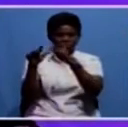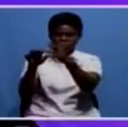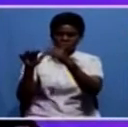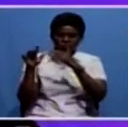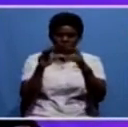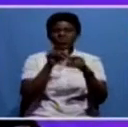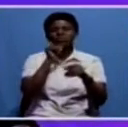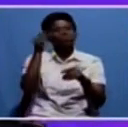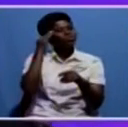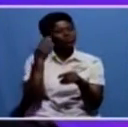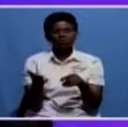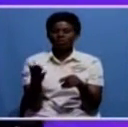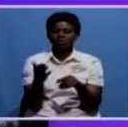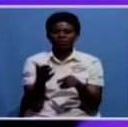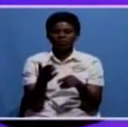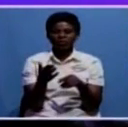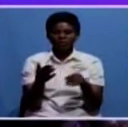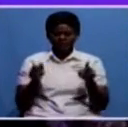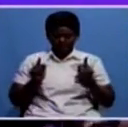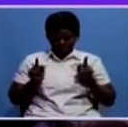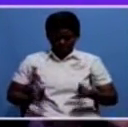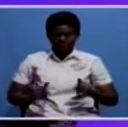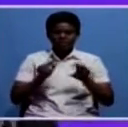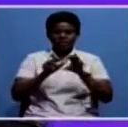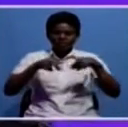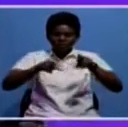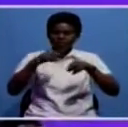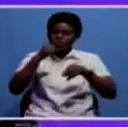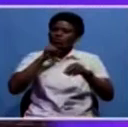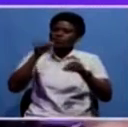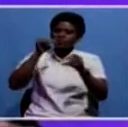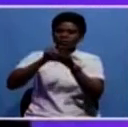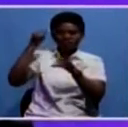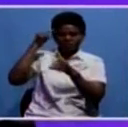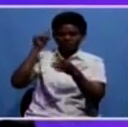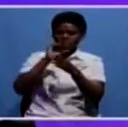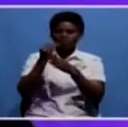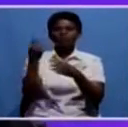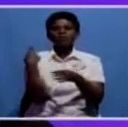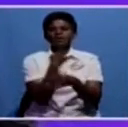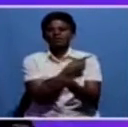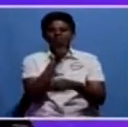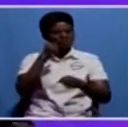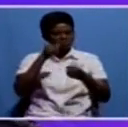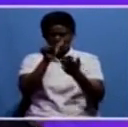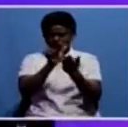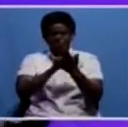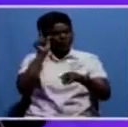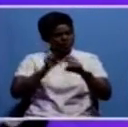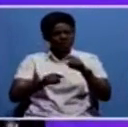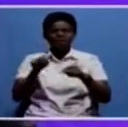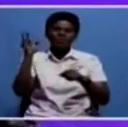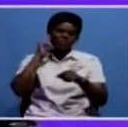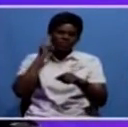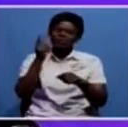position. And a person in the street who's not in government or in parliament will not create the law. They can be on radio talking